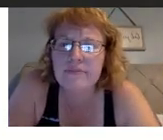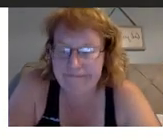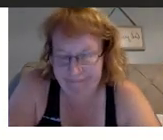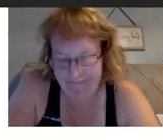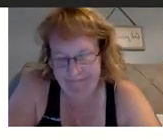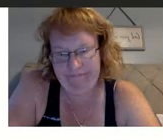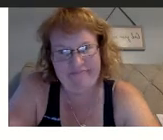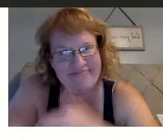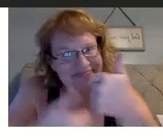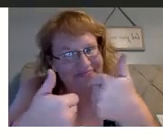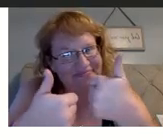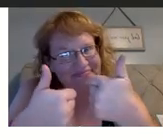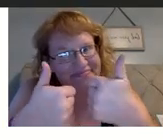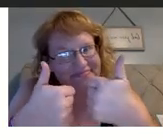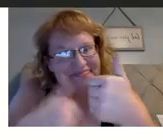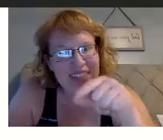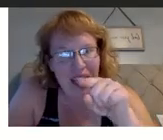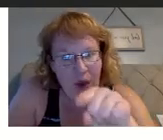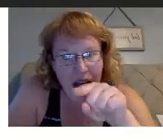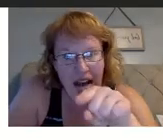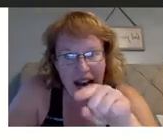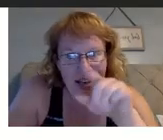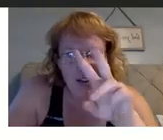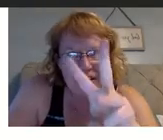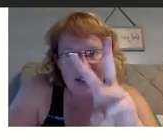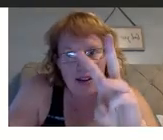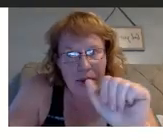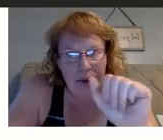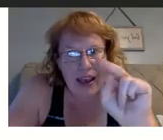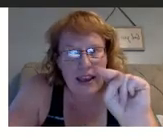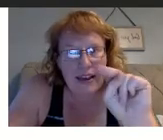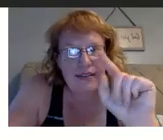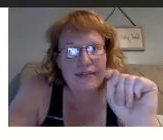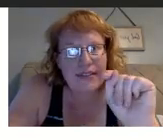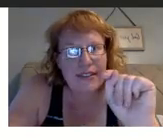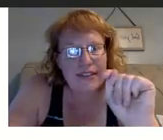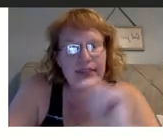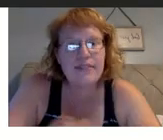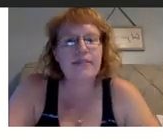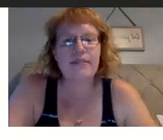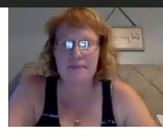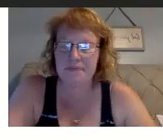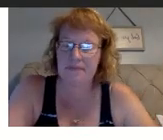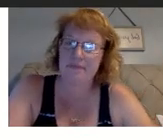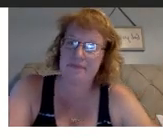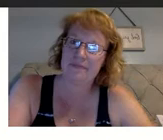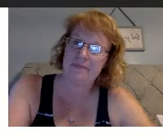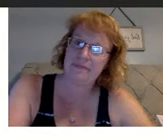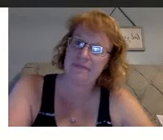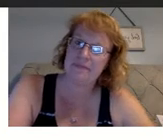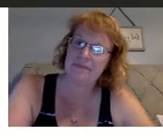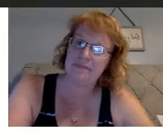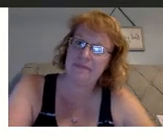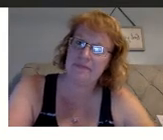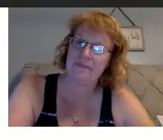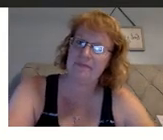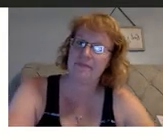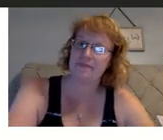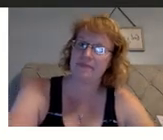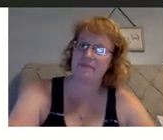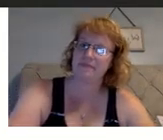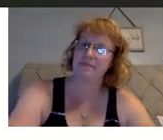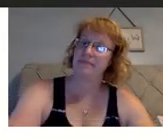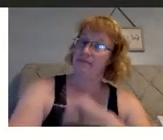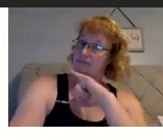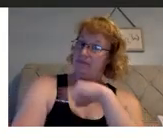Awesome job. It is right in that black underlined. Okay, let's see what Jen